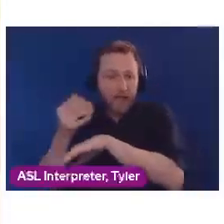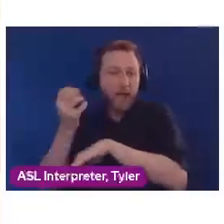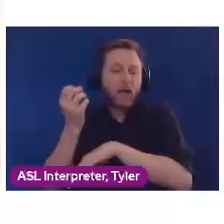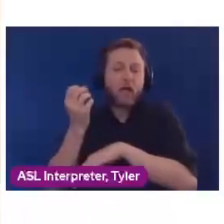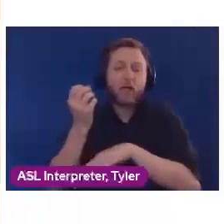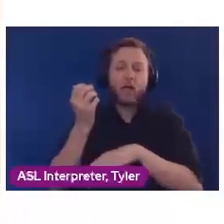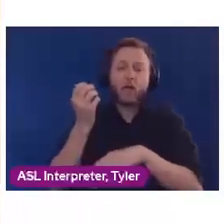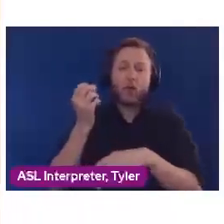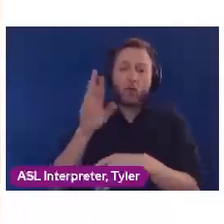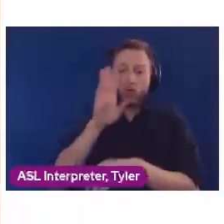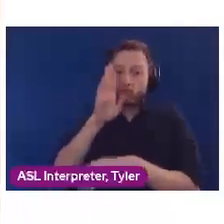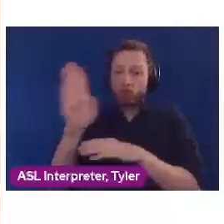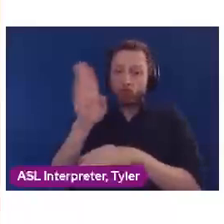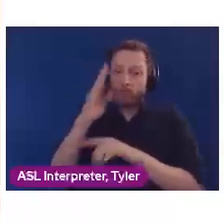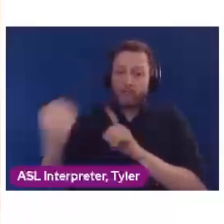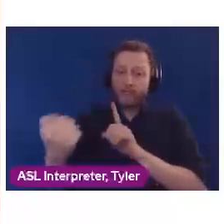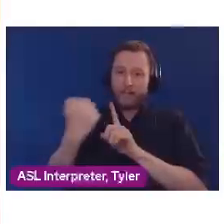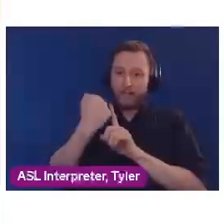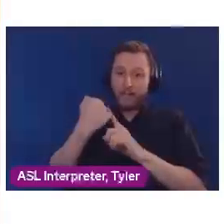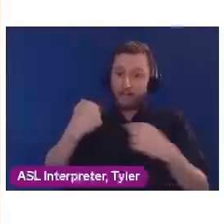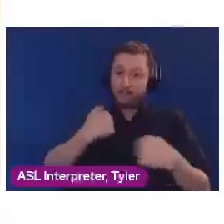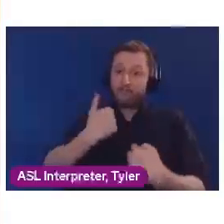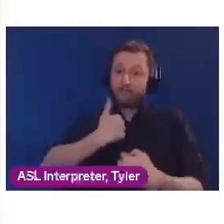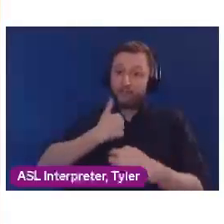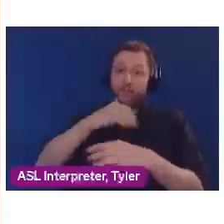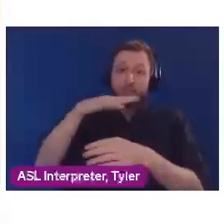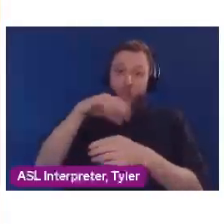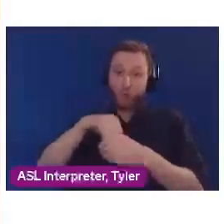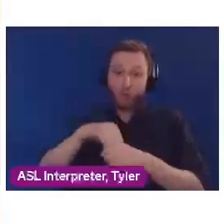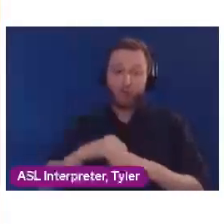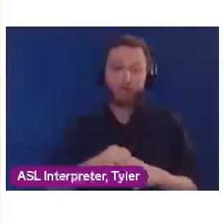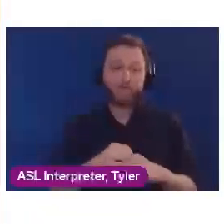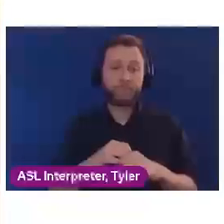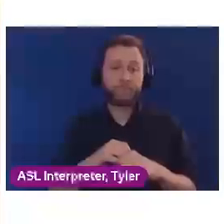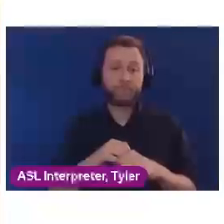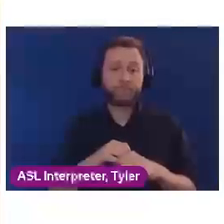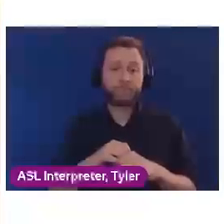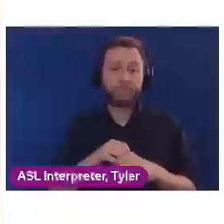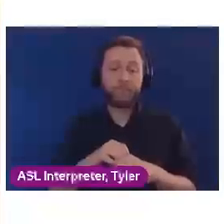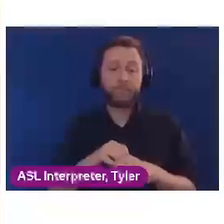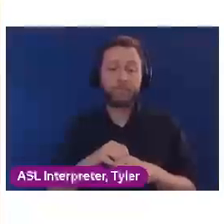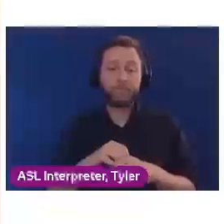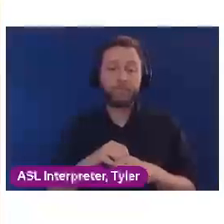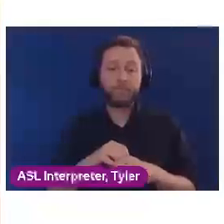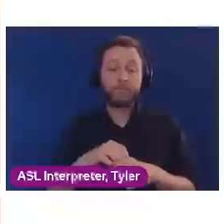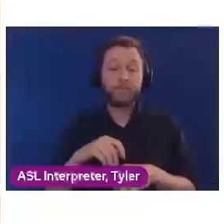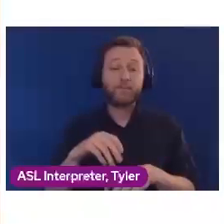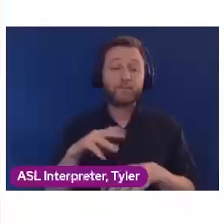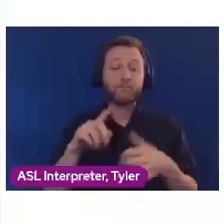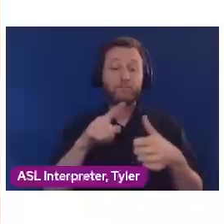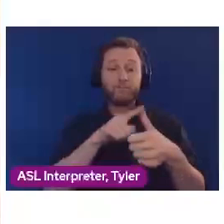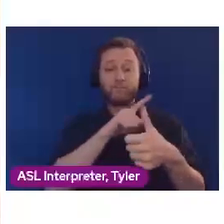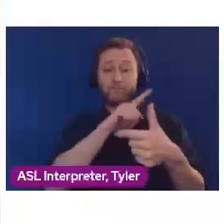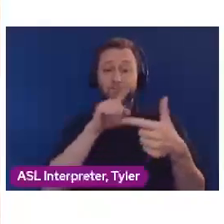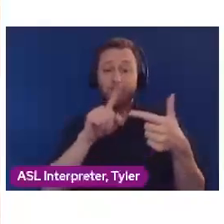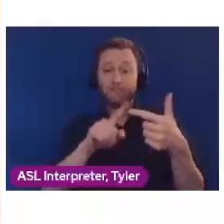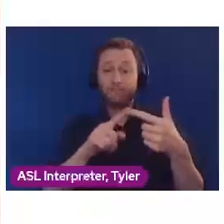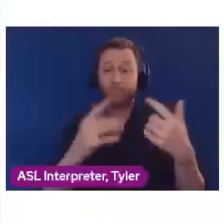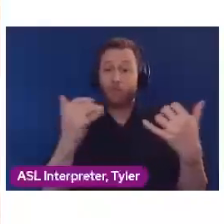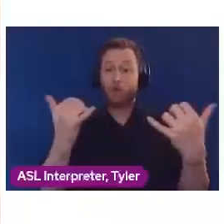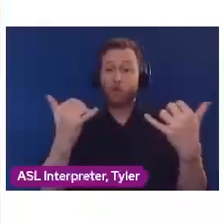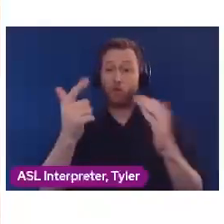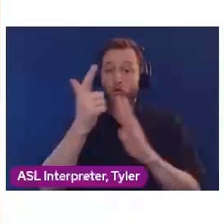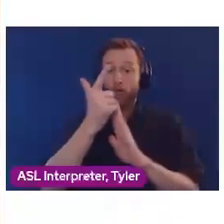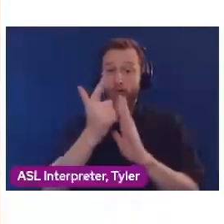happening on the island. Secondly, in the present legal situation, Puerto Rico does not have